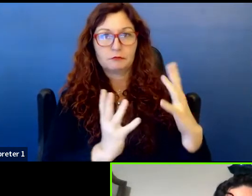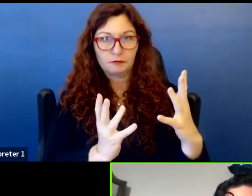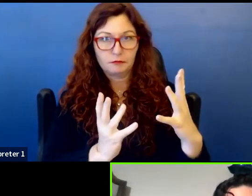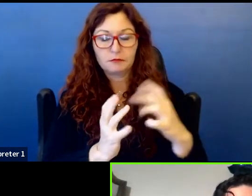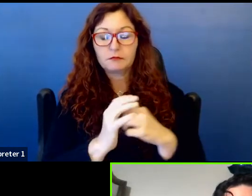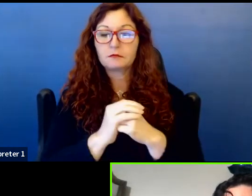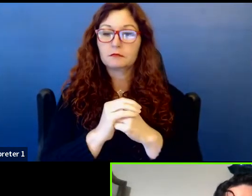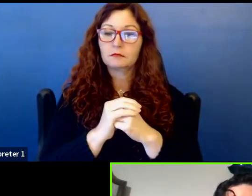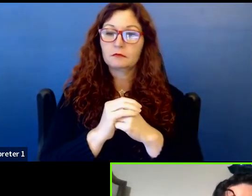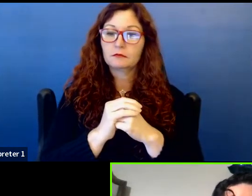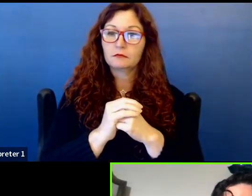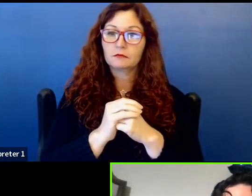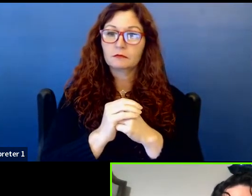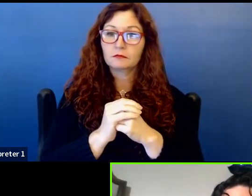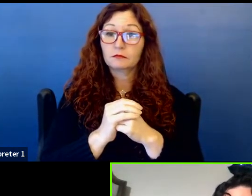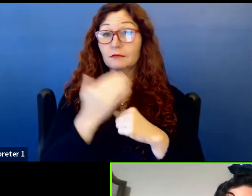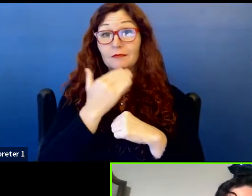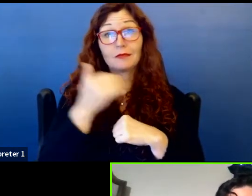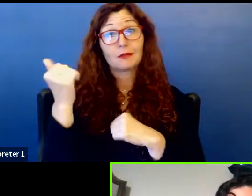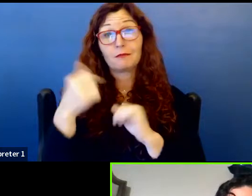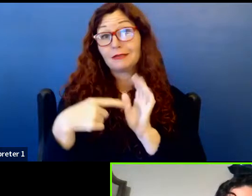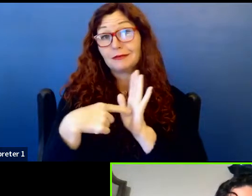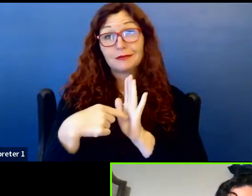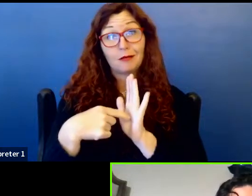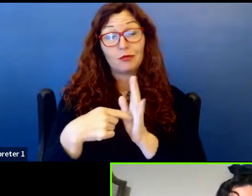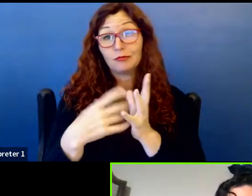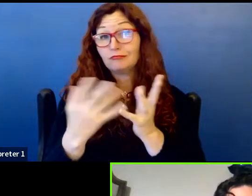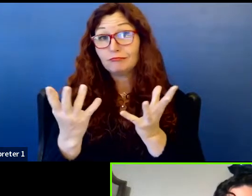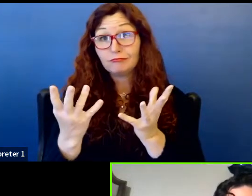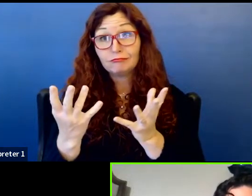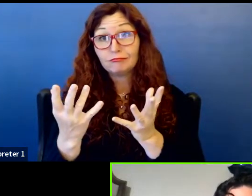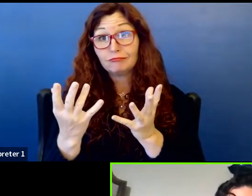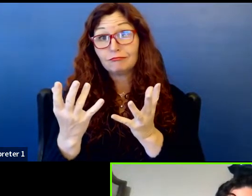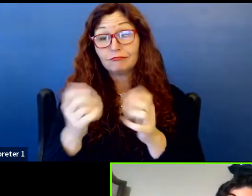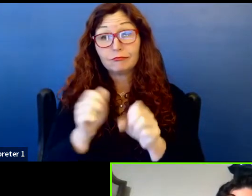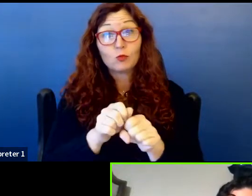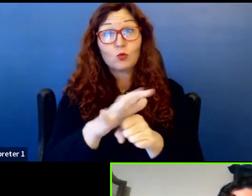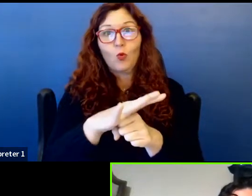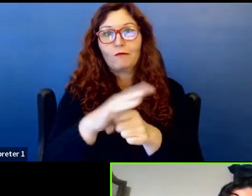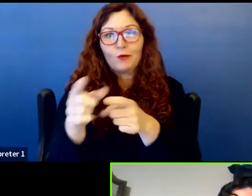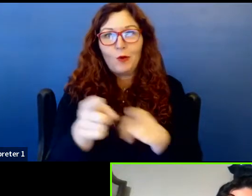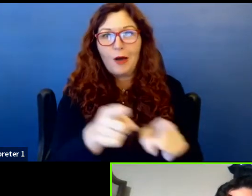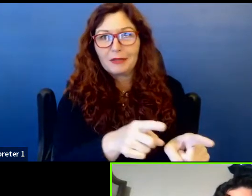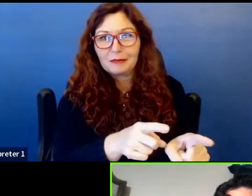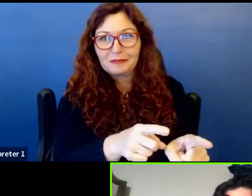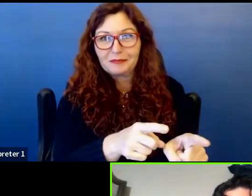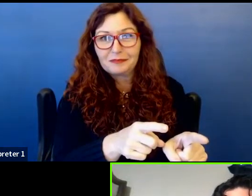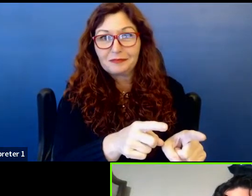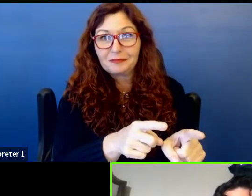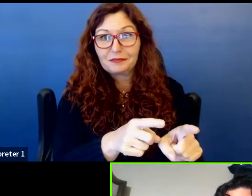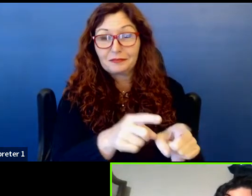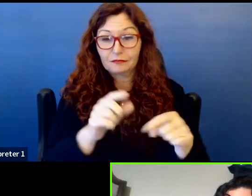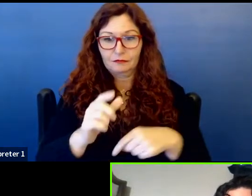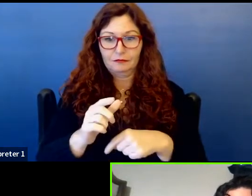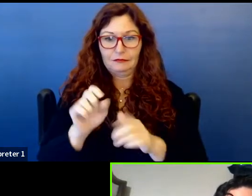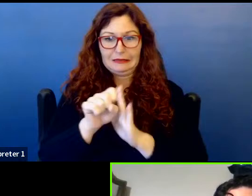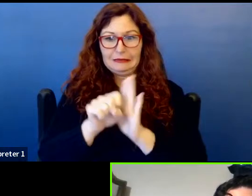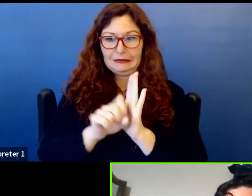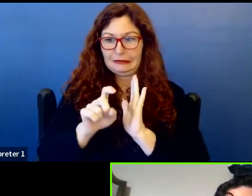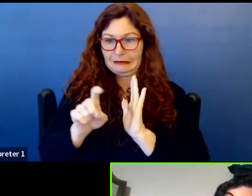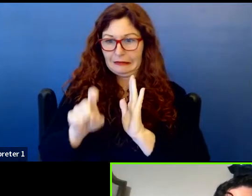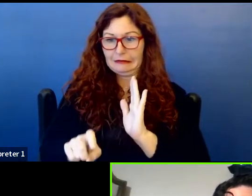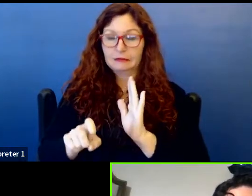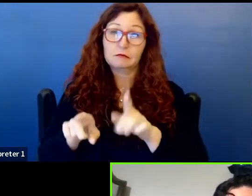of course you know the best example we have of that is the pandemic you know in our state like in many states uh when